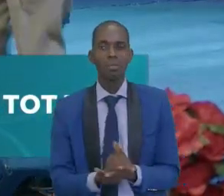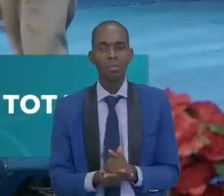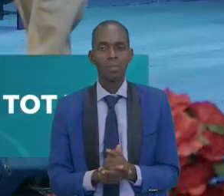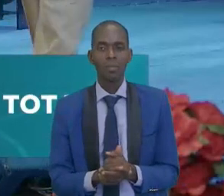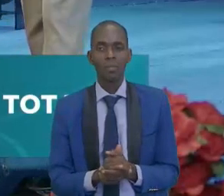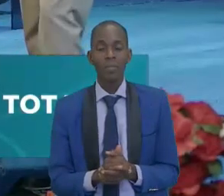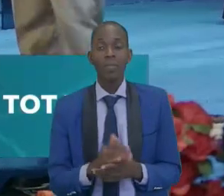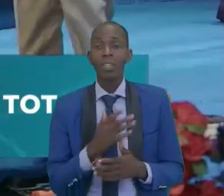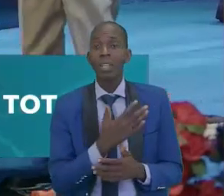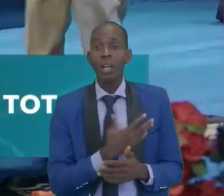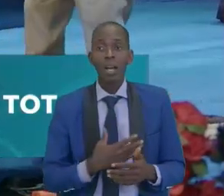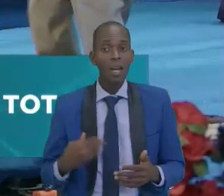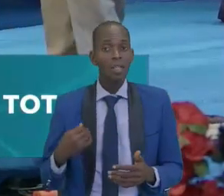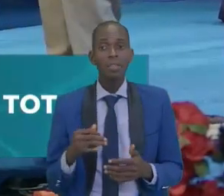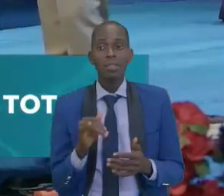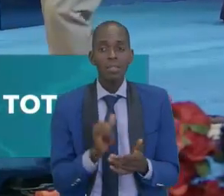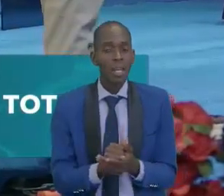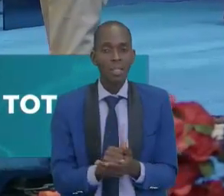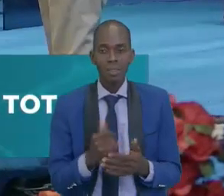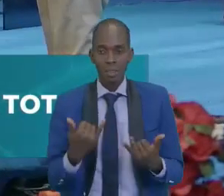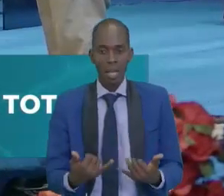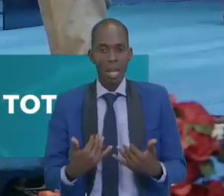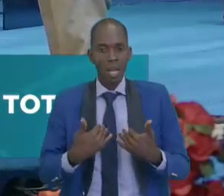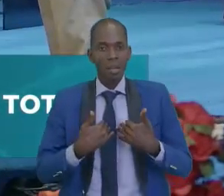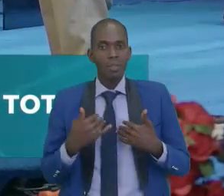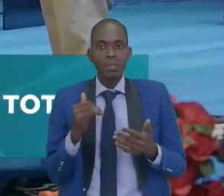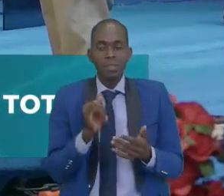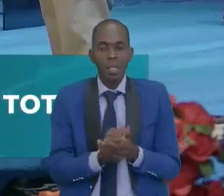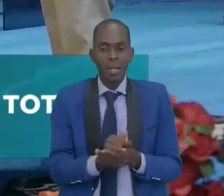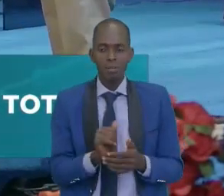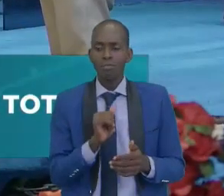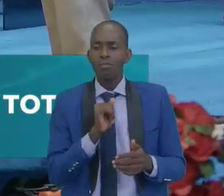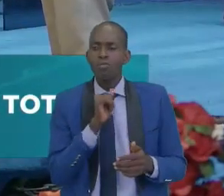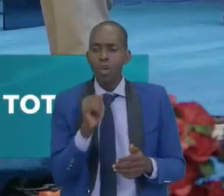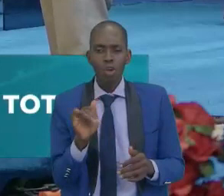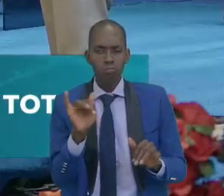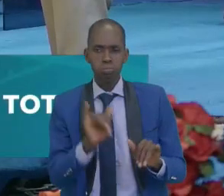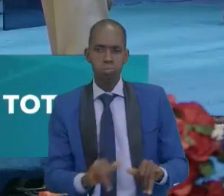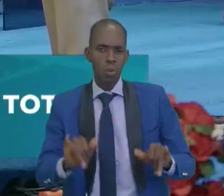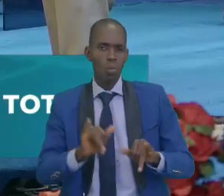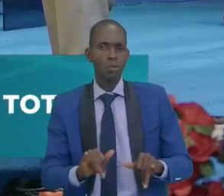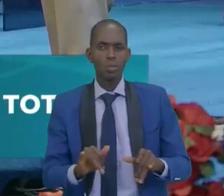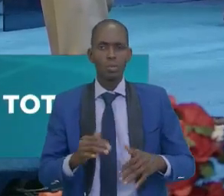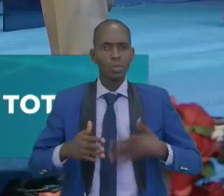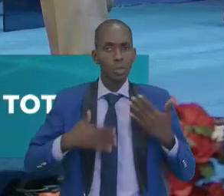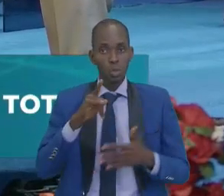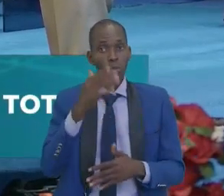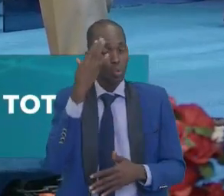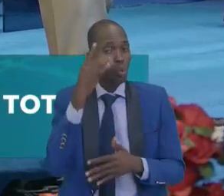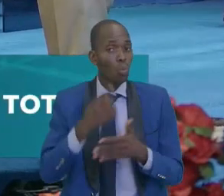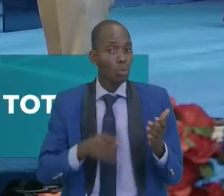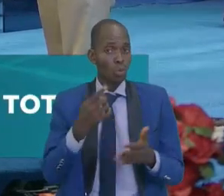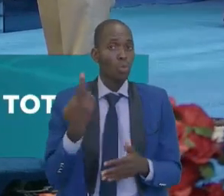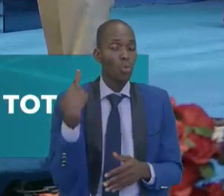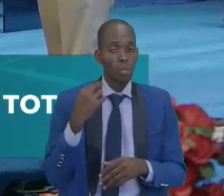And you have that peculiar joy, personal to you. You know what you are going through. And